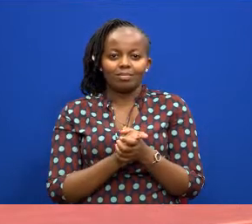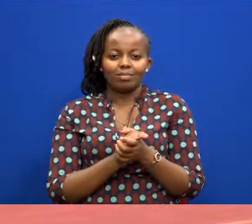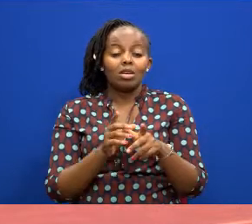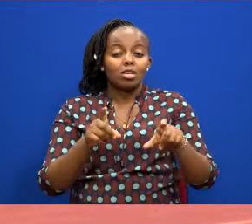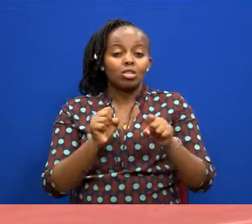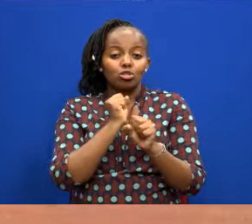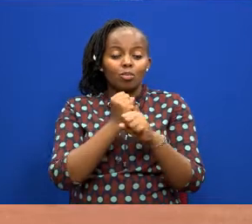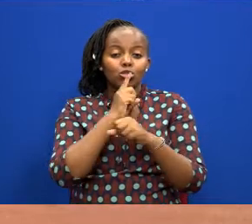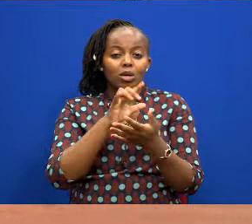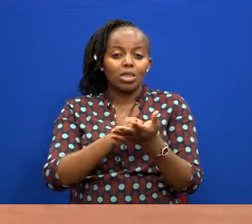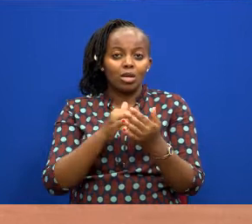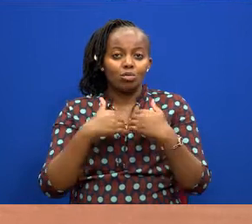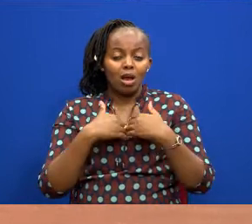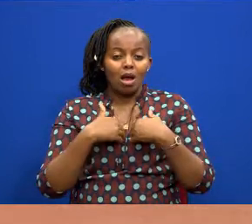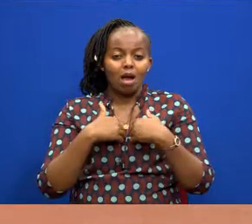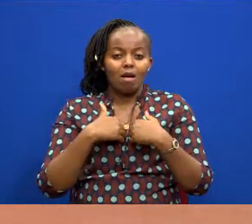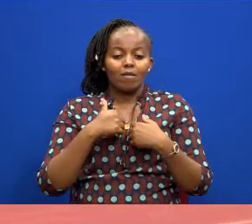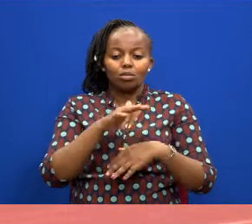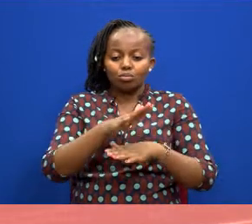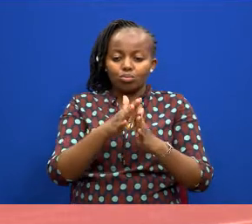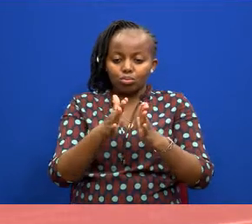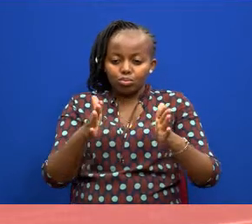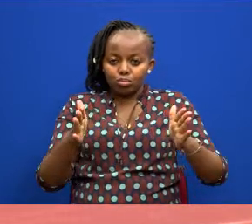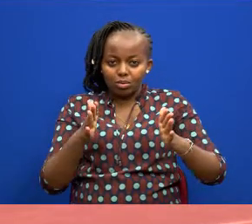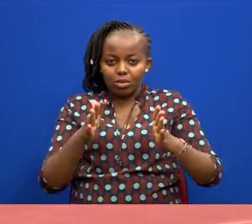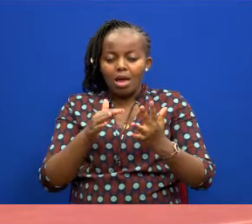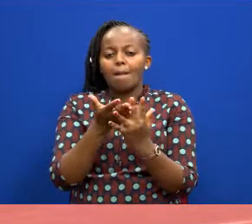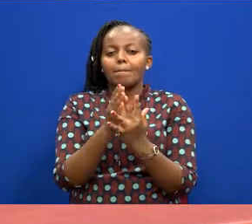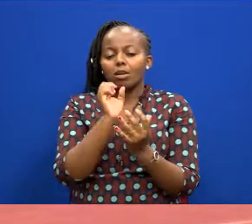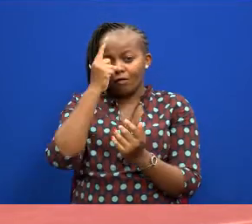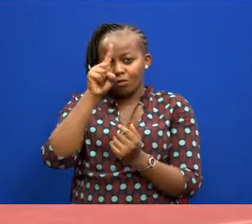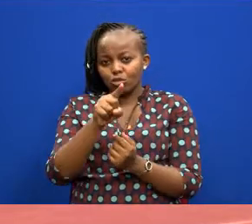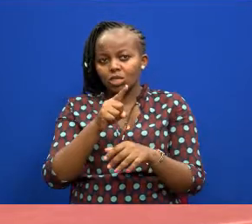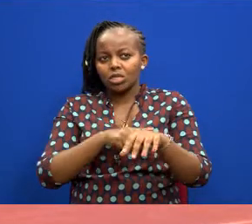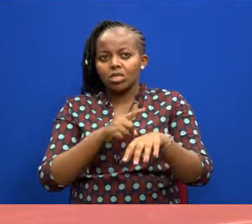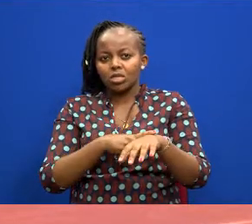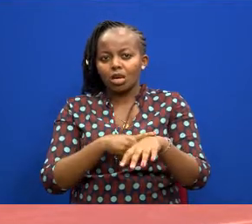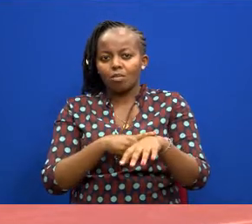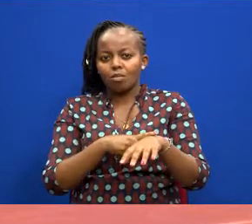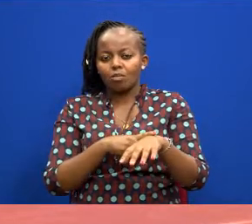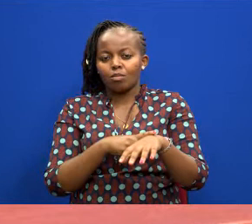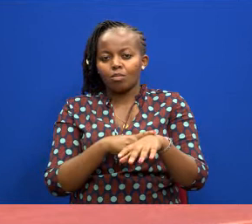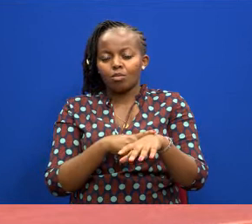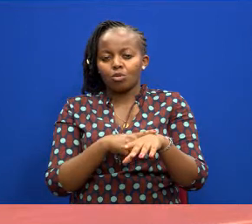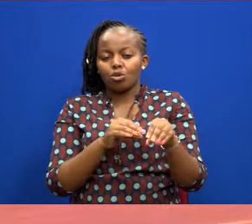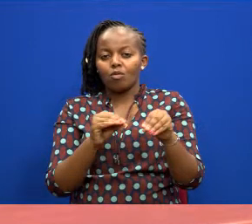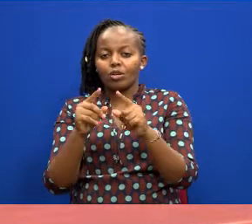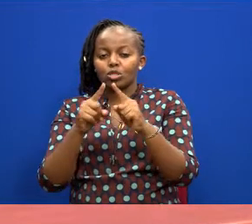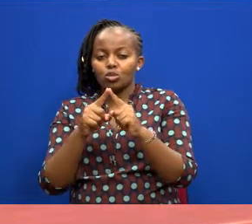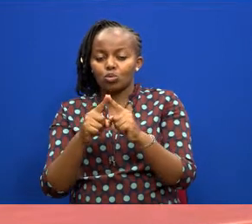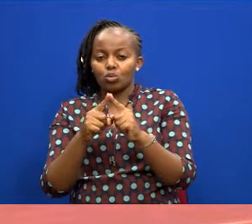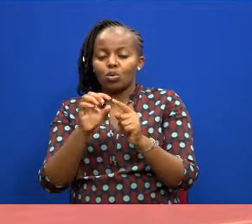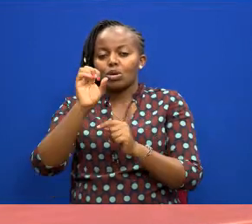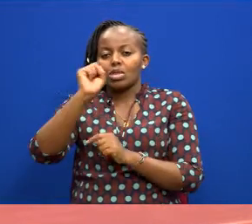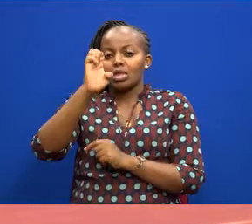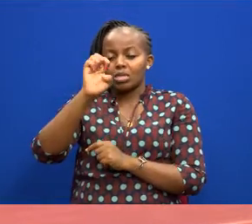Now we need to ensure that there's space in between for you when you are getting on the mark and